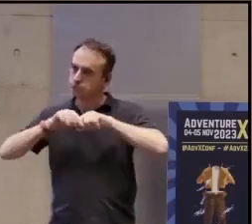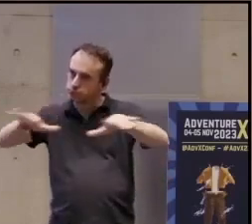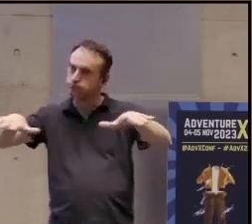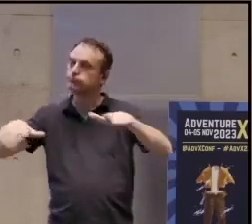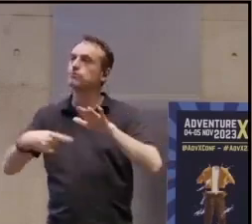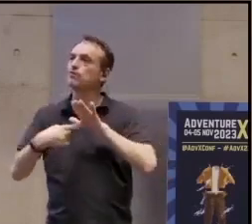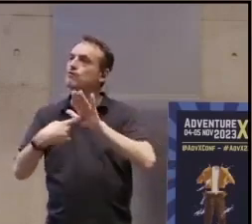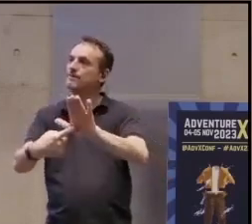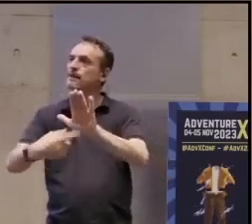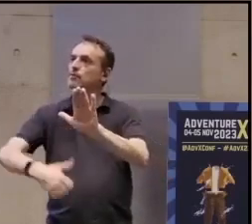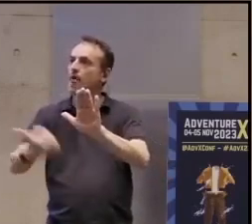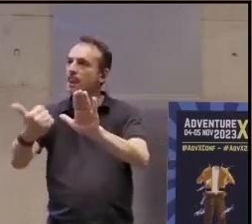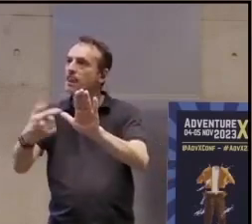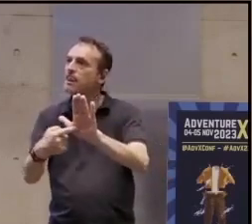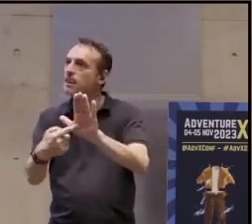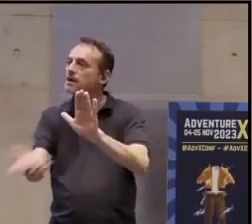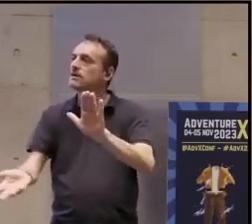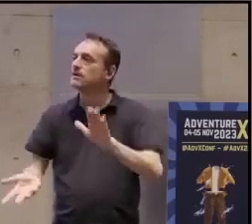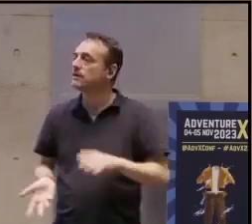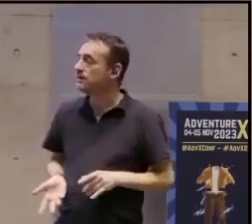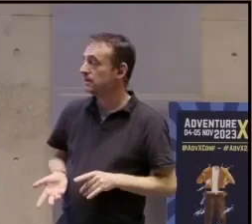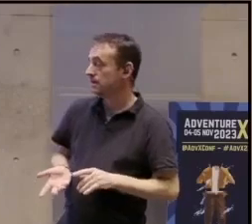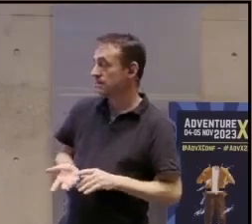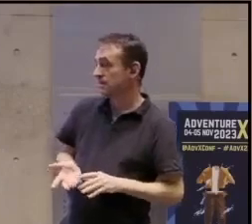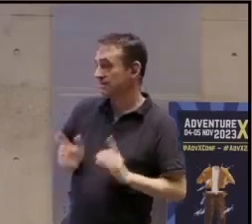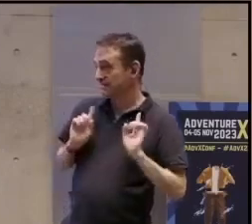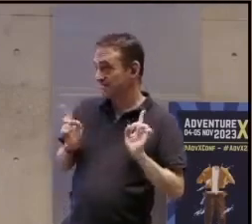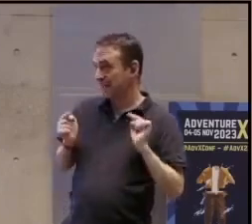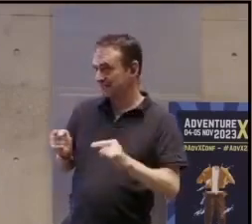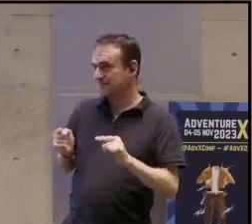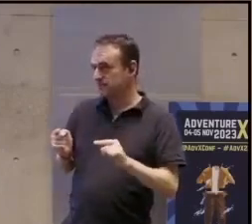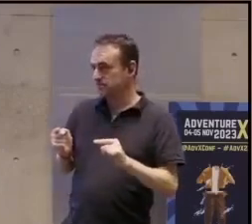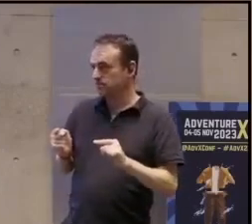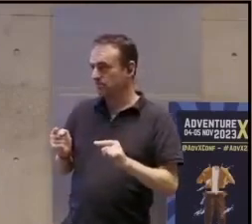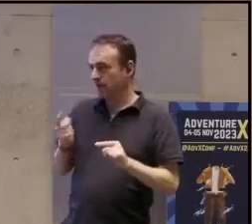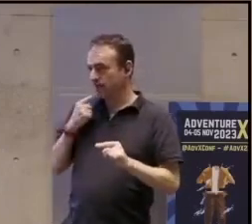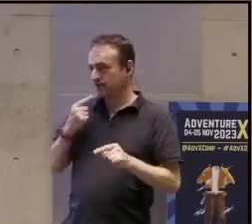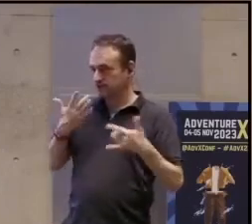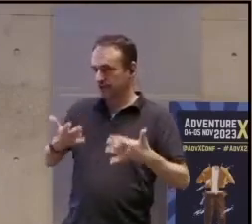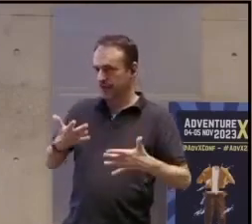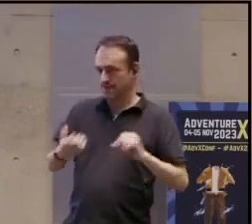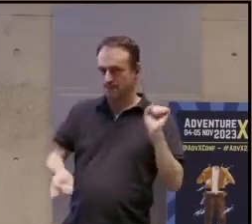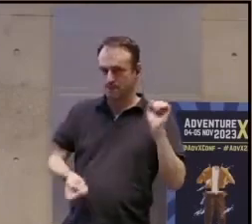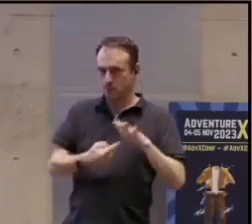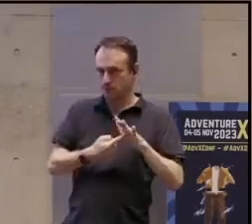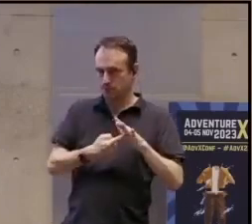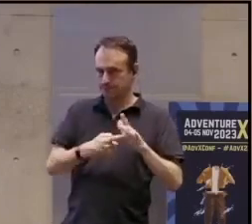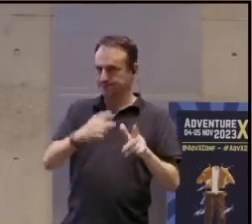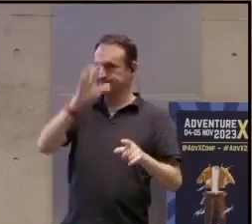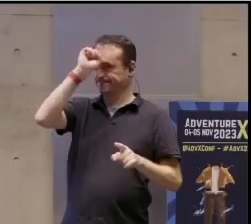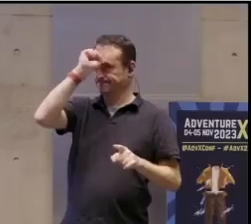well. So that would be the big takeaway from this.